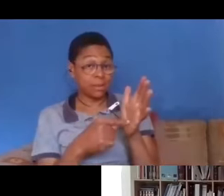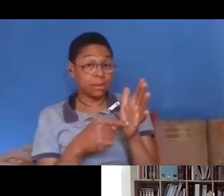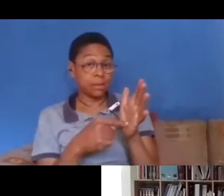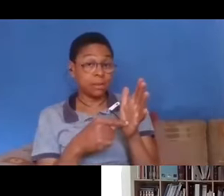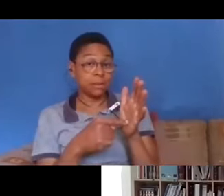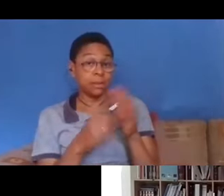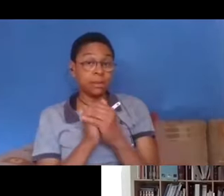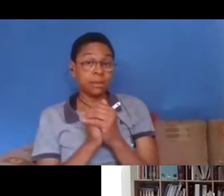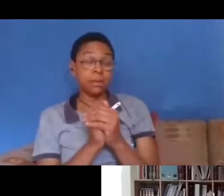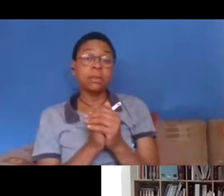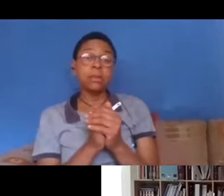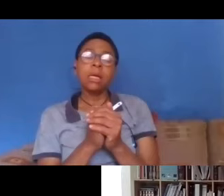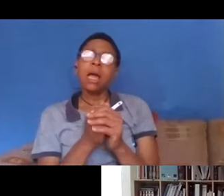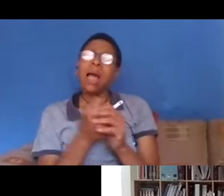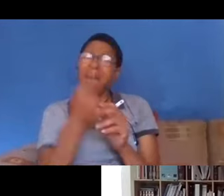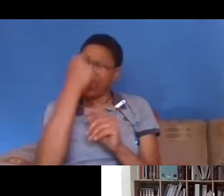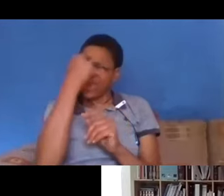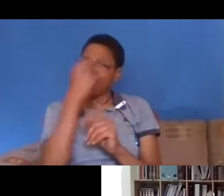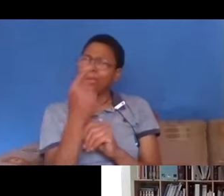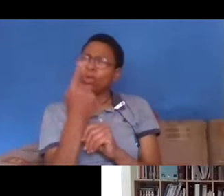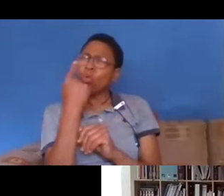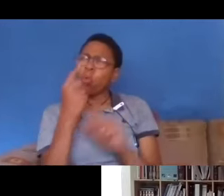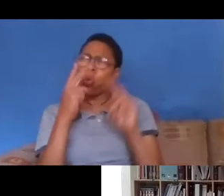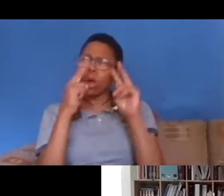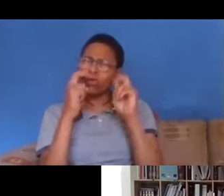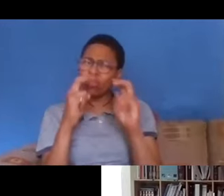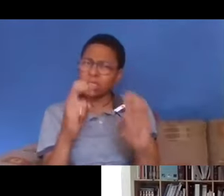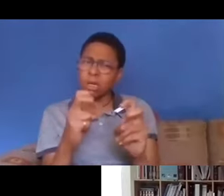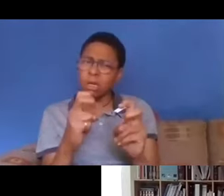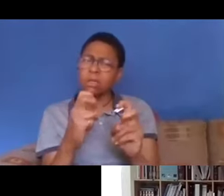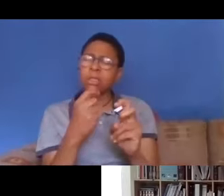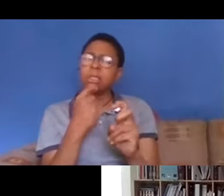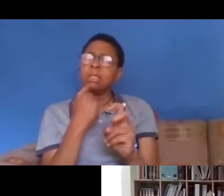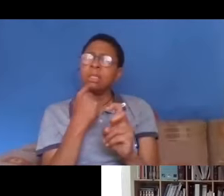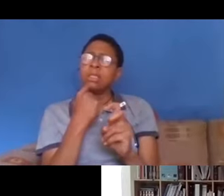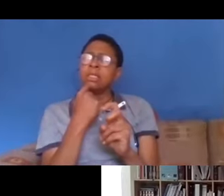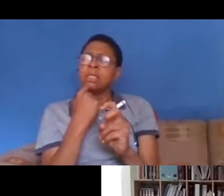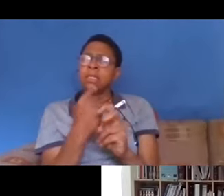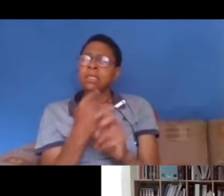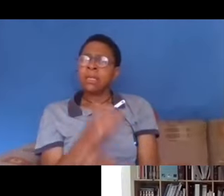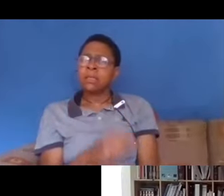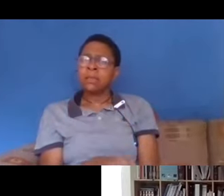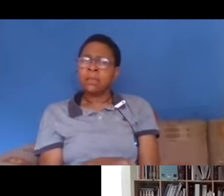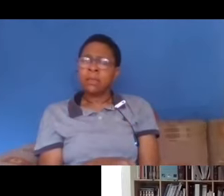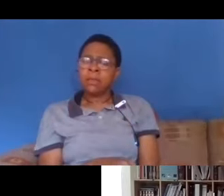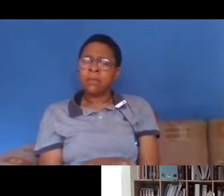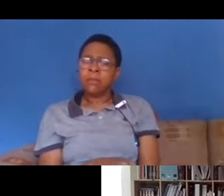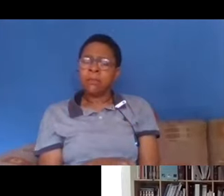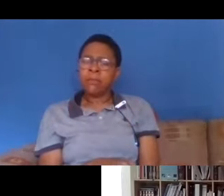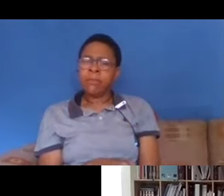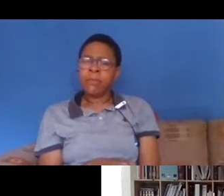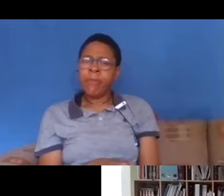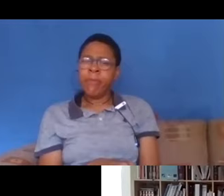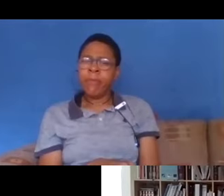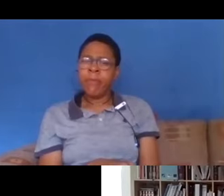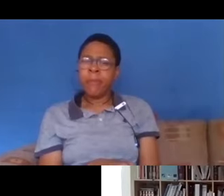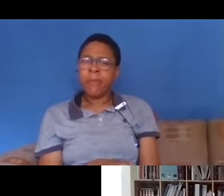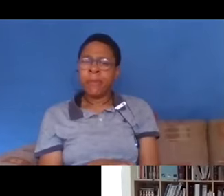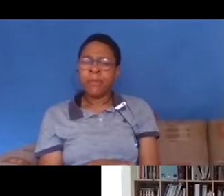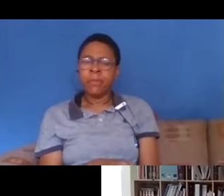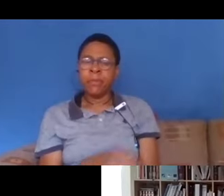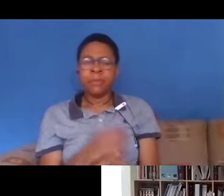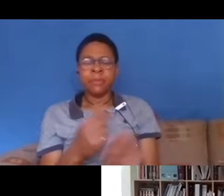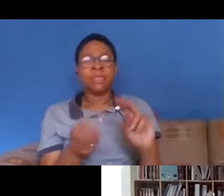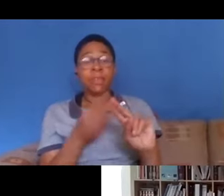The only issue in the shield comes into play is how close you get to the